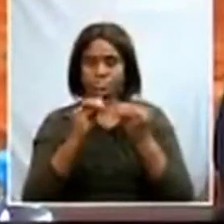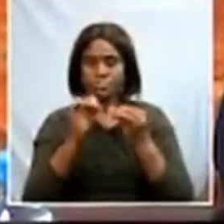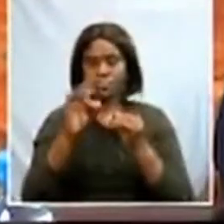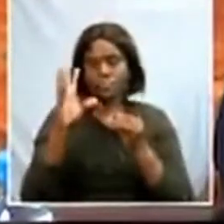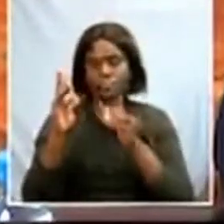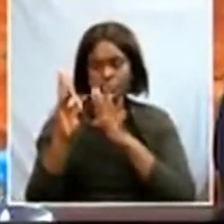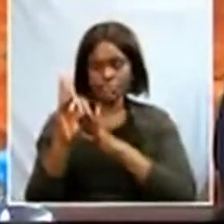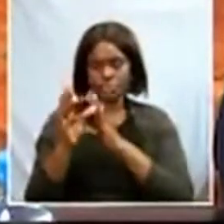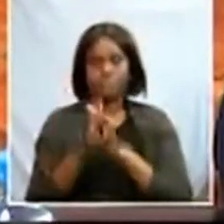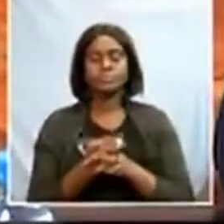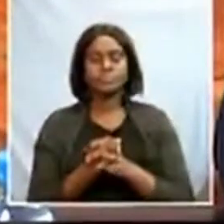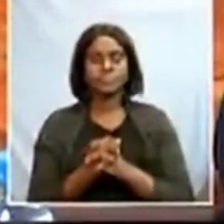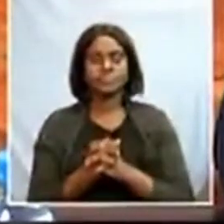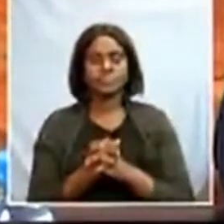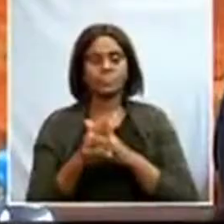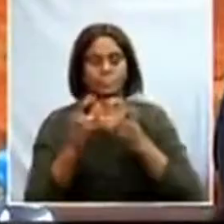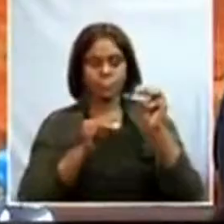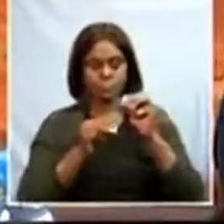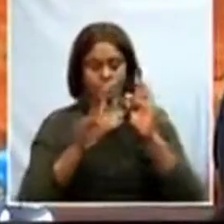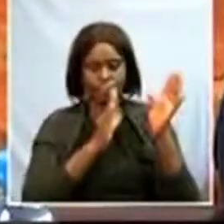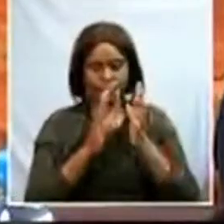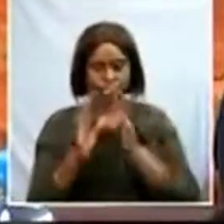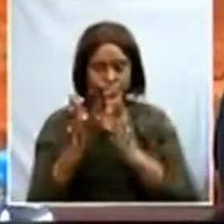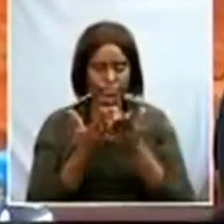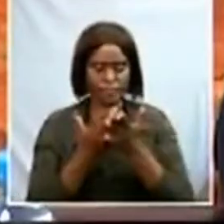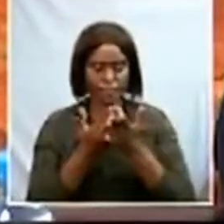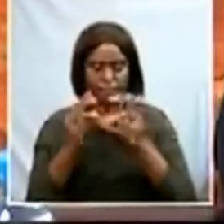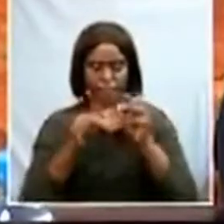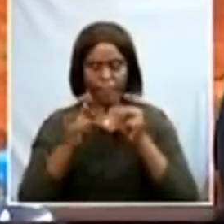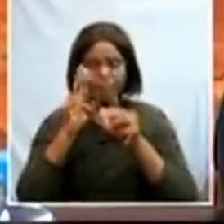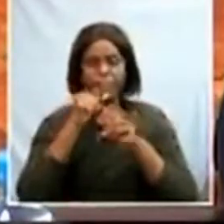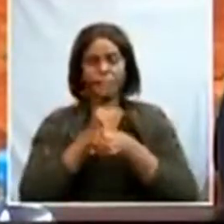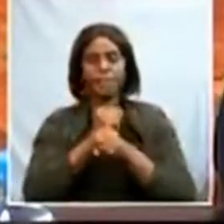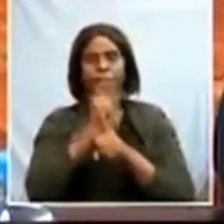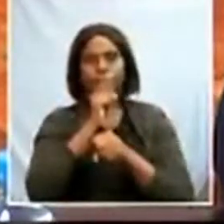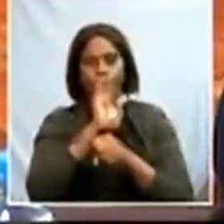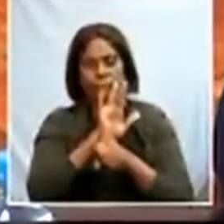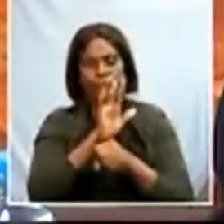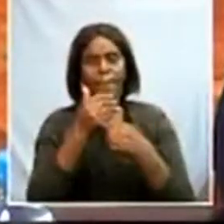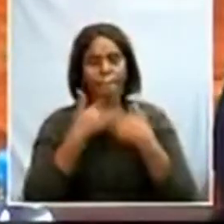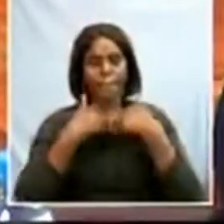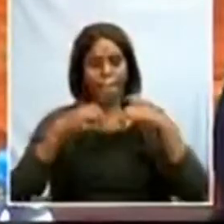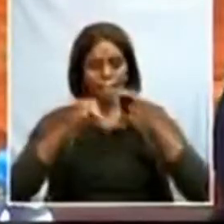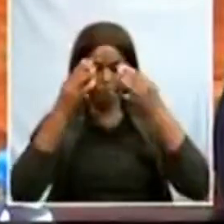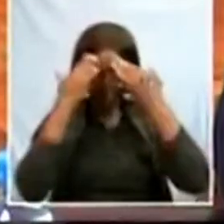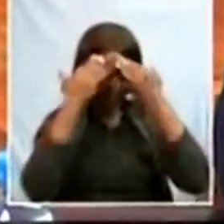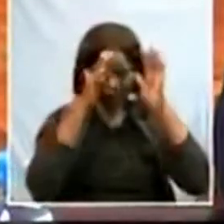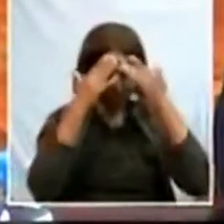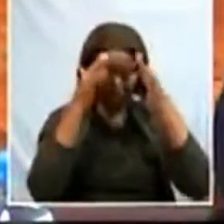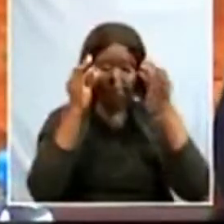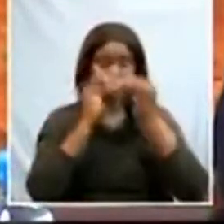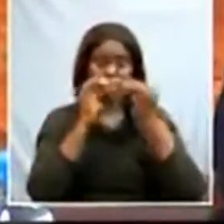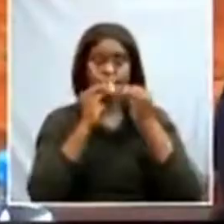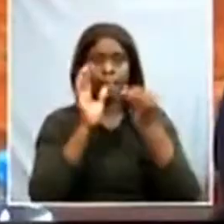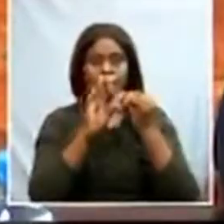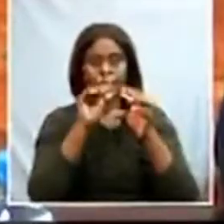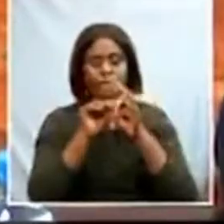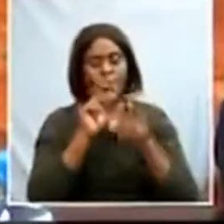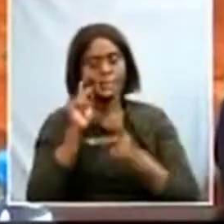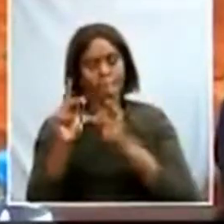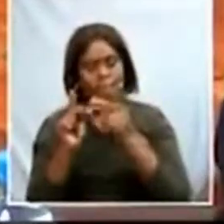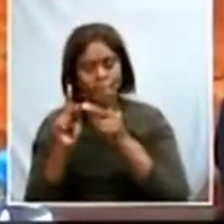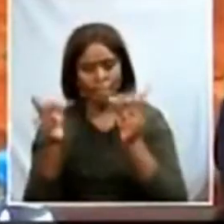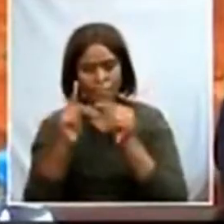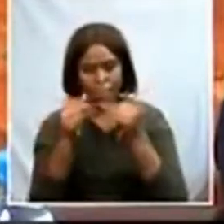6. The major measure, management to ensure that there is continued sensitization on the procedure when